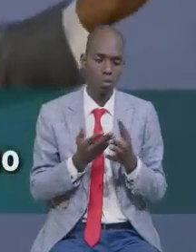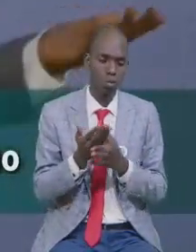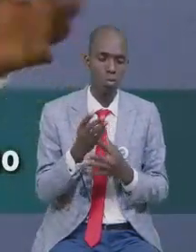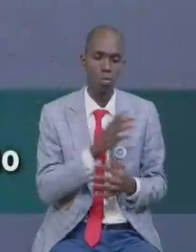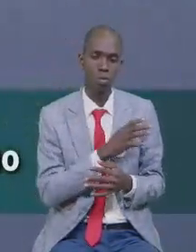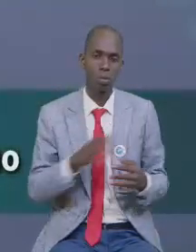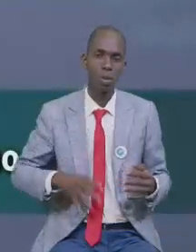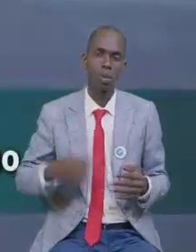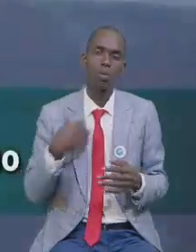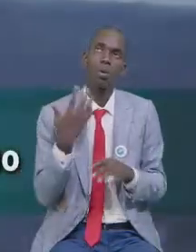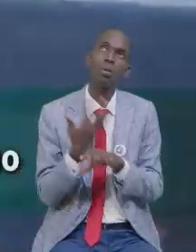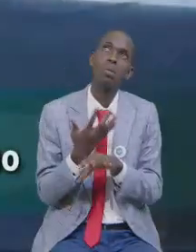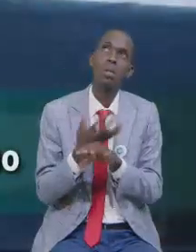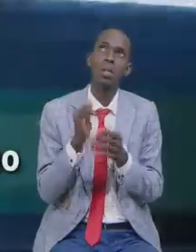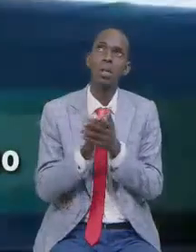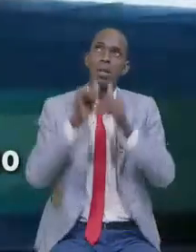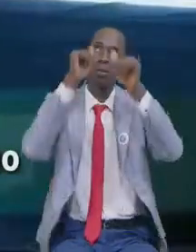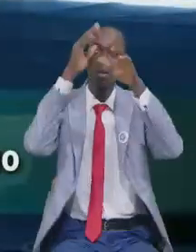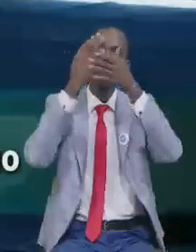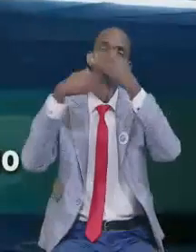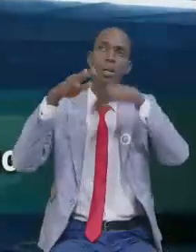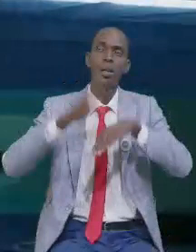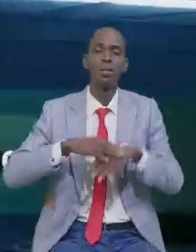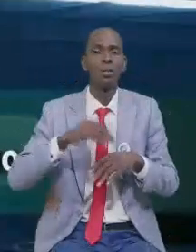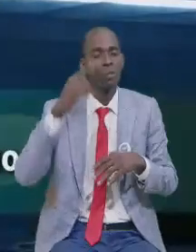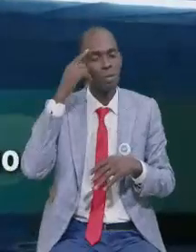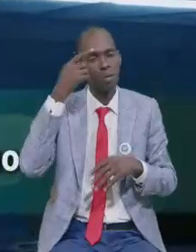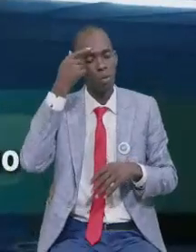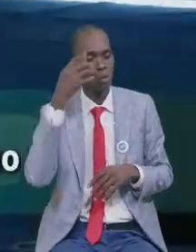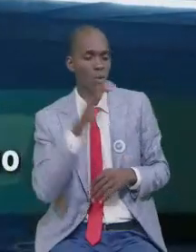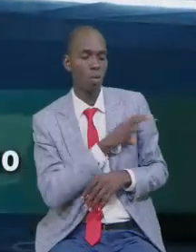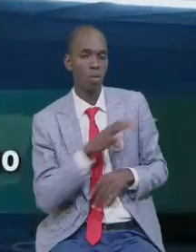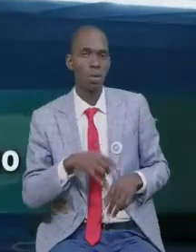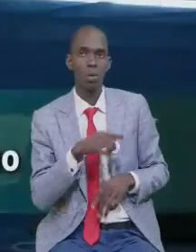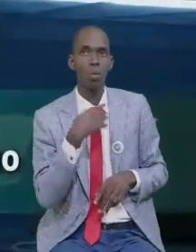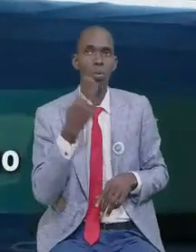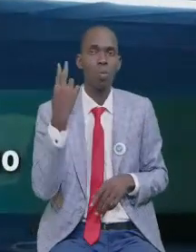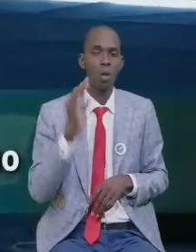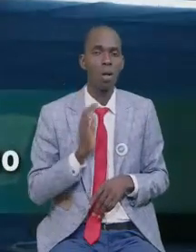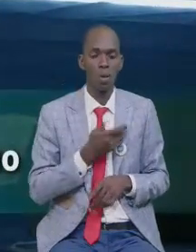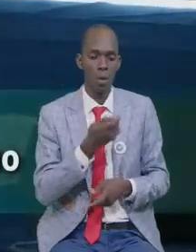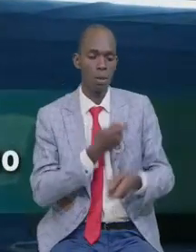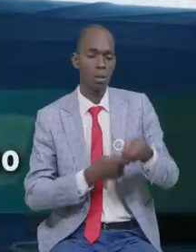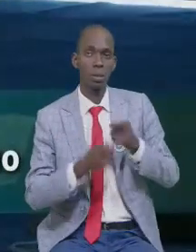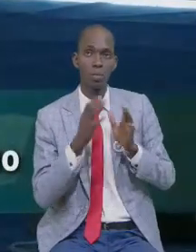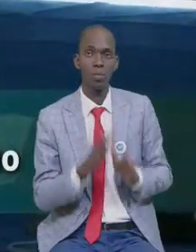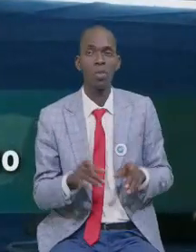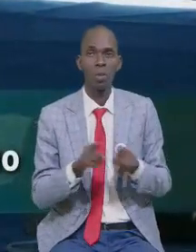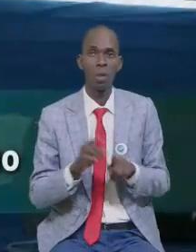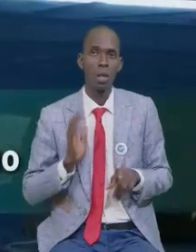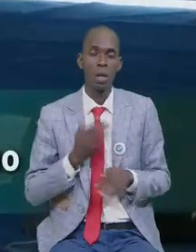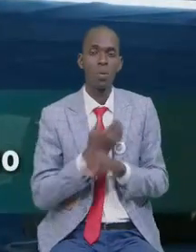the Father in heaven, for the sake of Christ, who was our substitute as well as our Savior, that